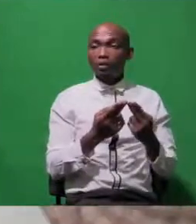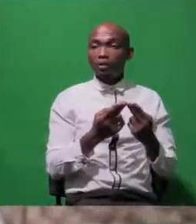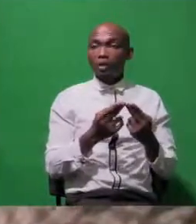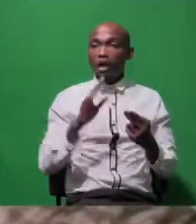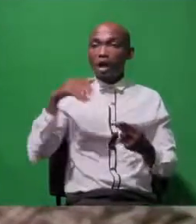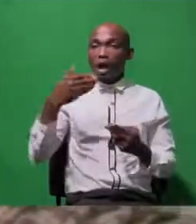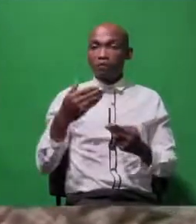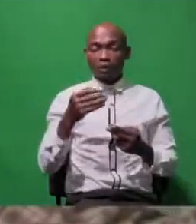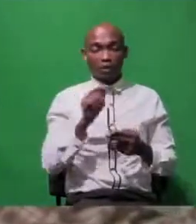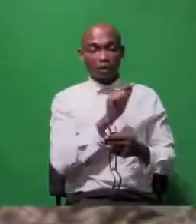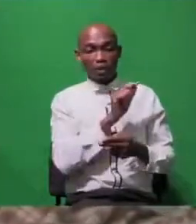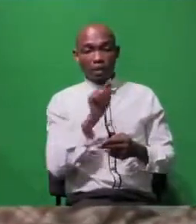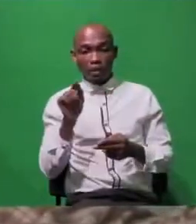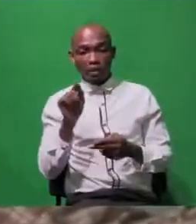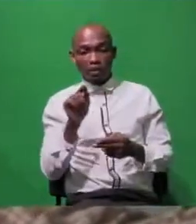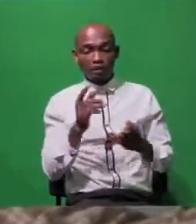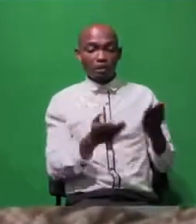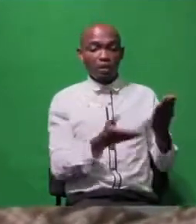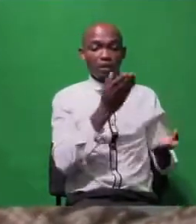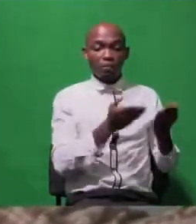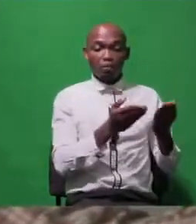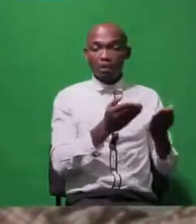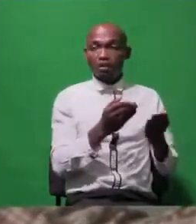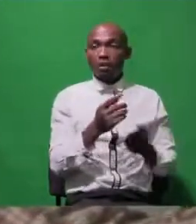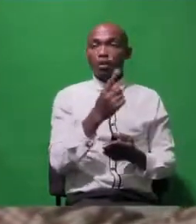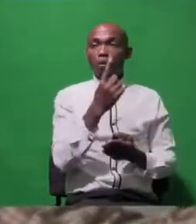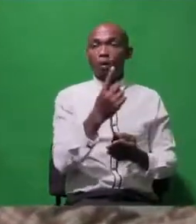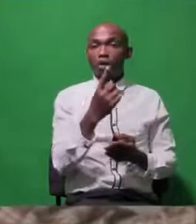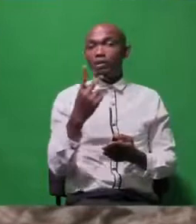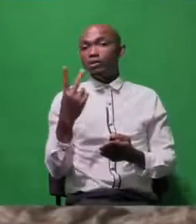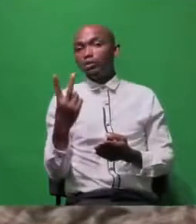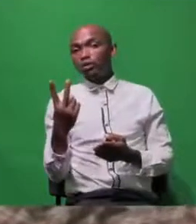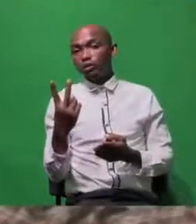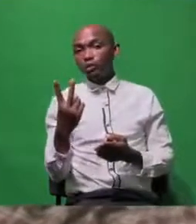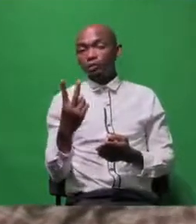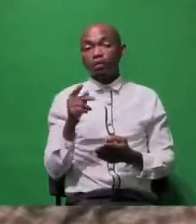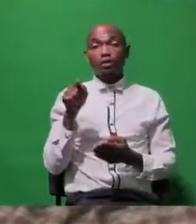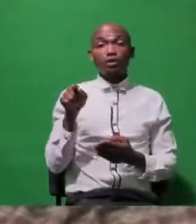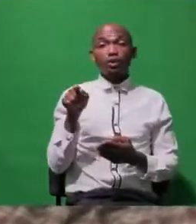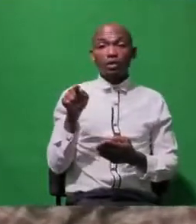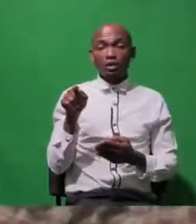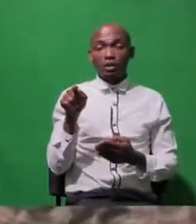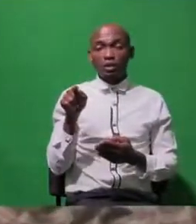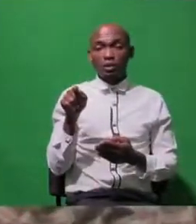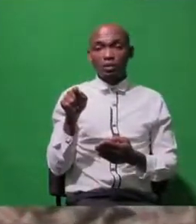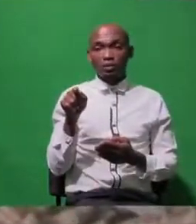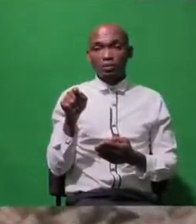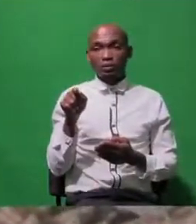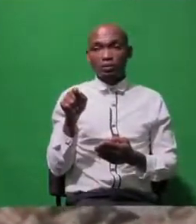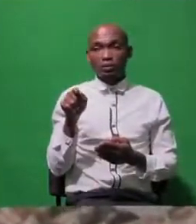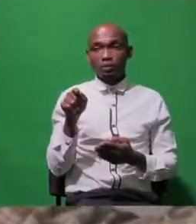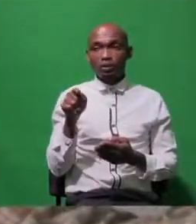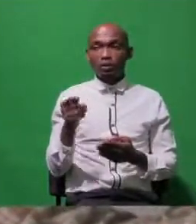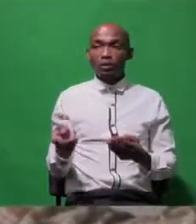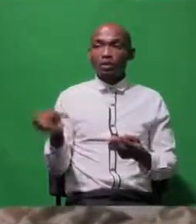line. So measure 1 and 2. So here we can increase